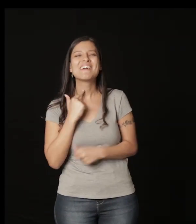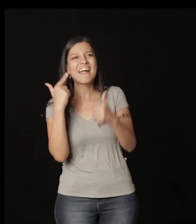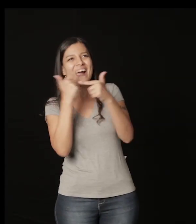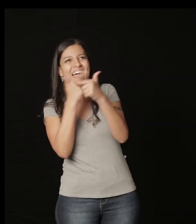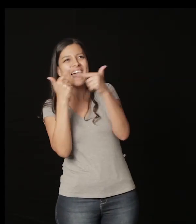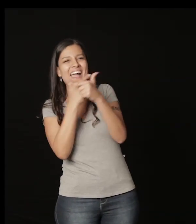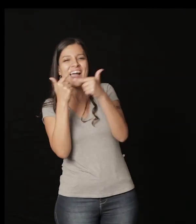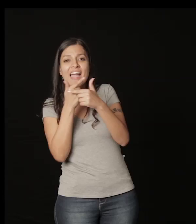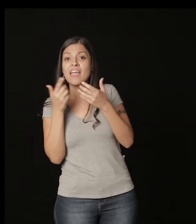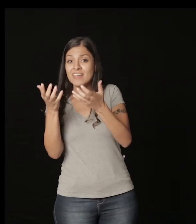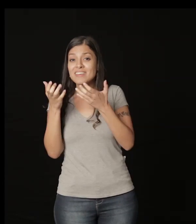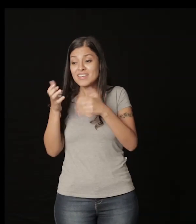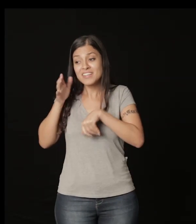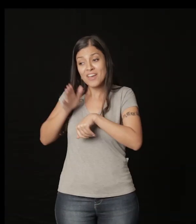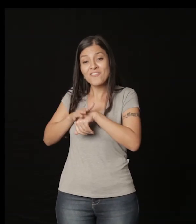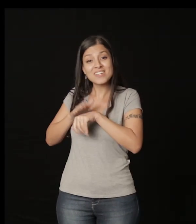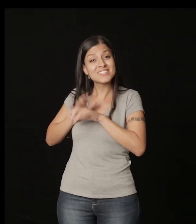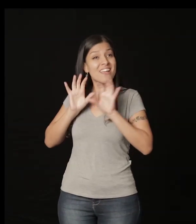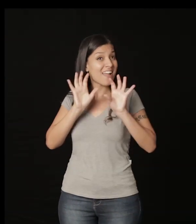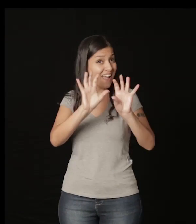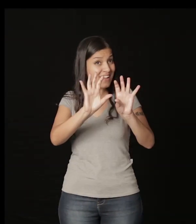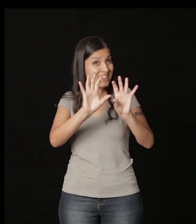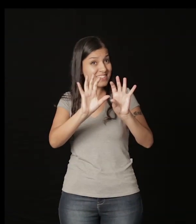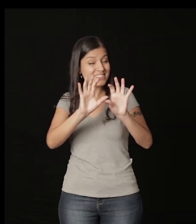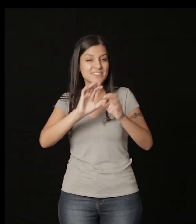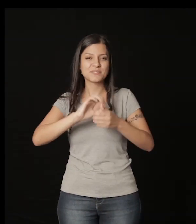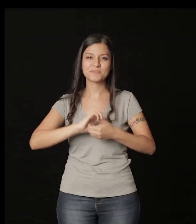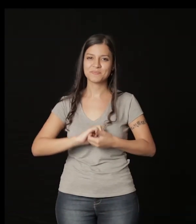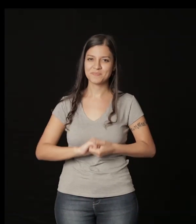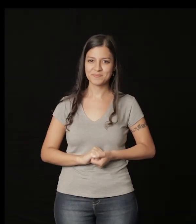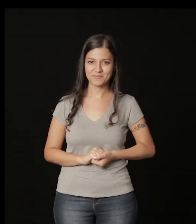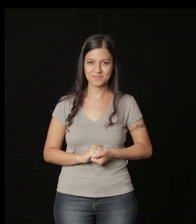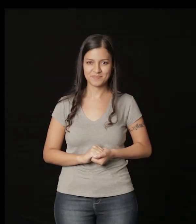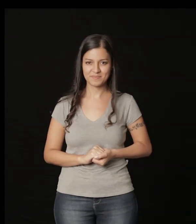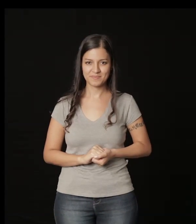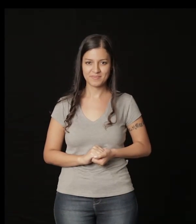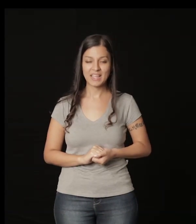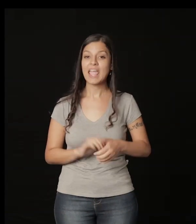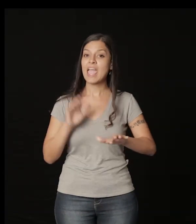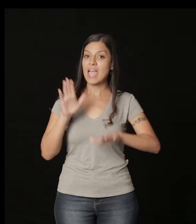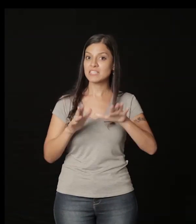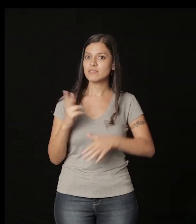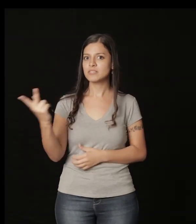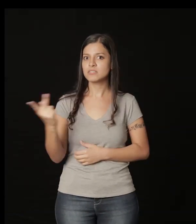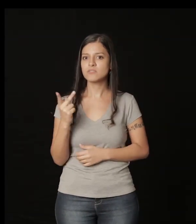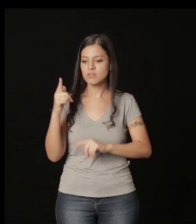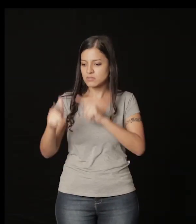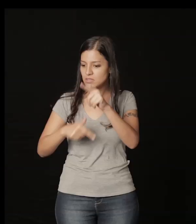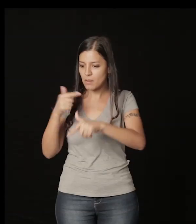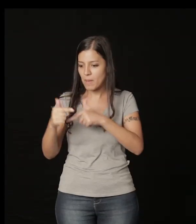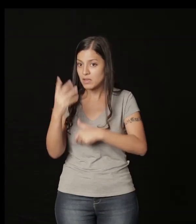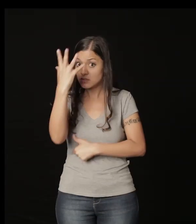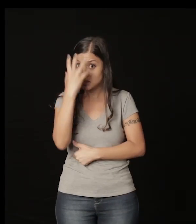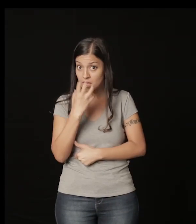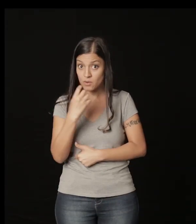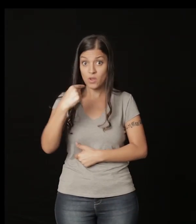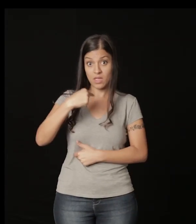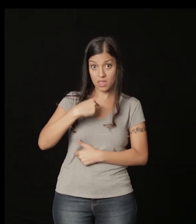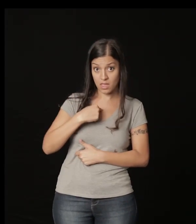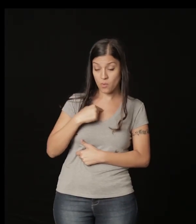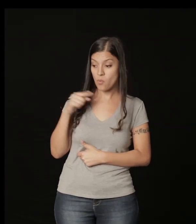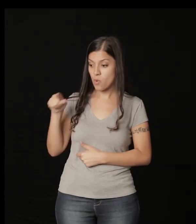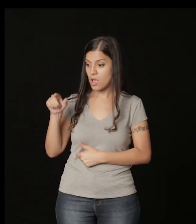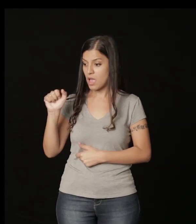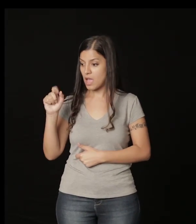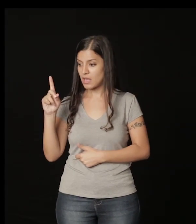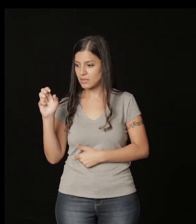I think we wanted to give ourselves permission to do that, because very often we take ourselves too seriously. I'm talking about me and Adam, not